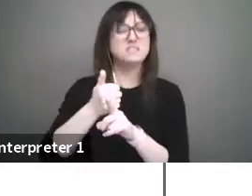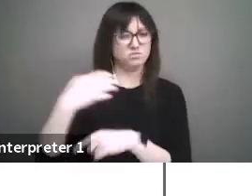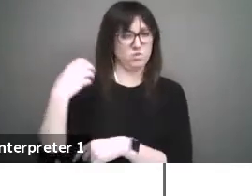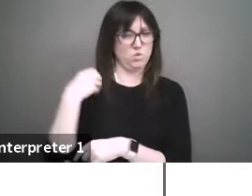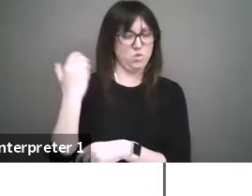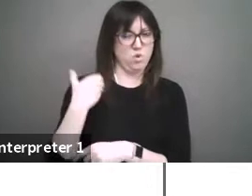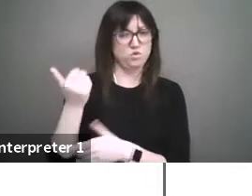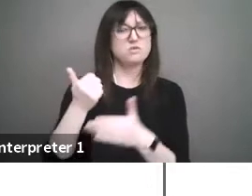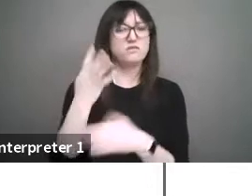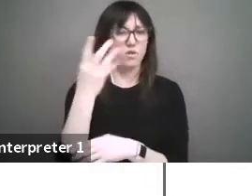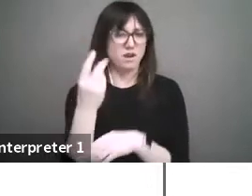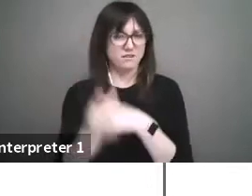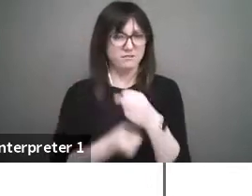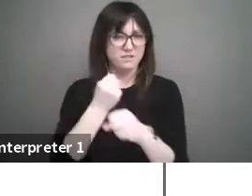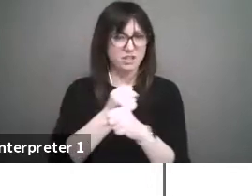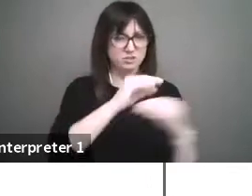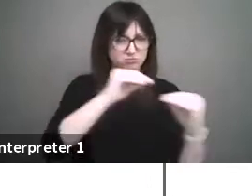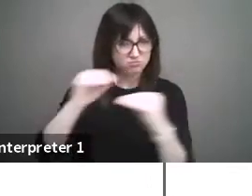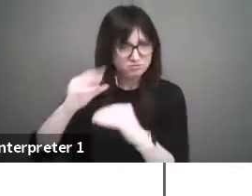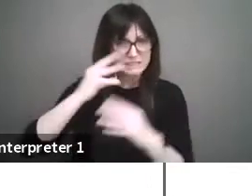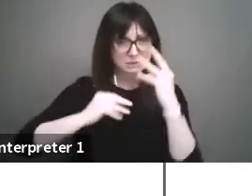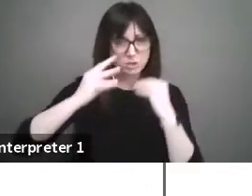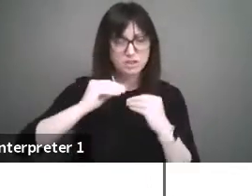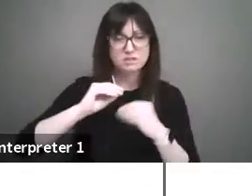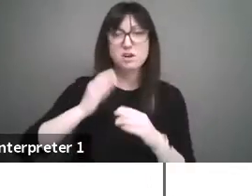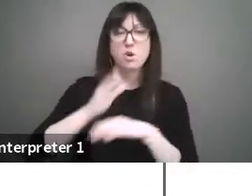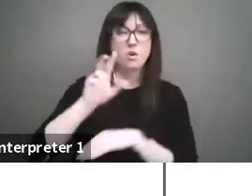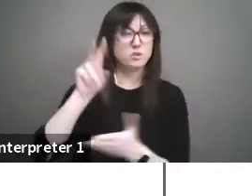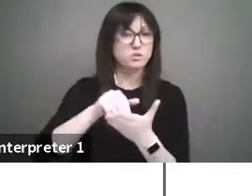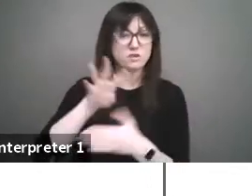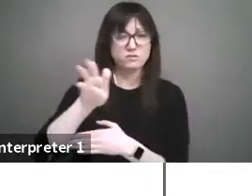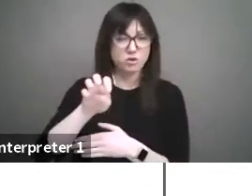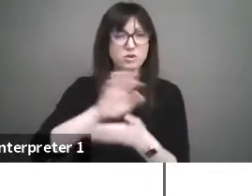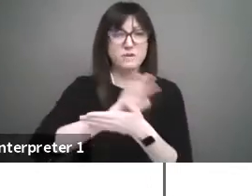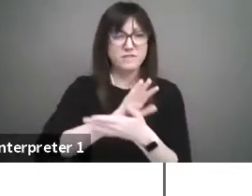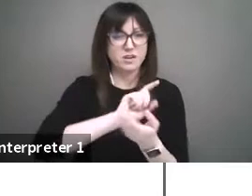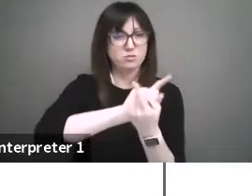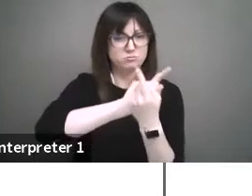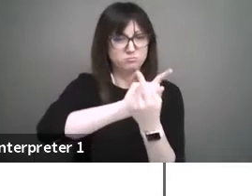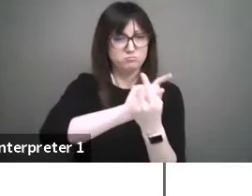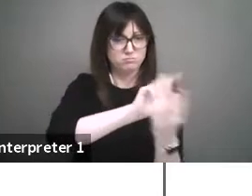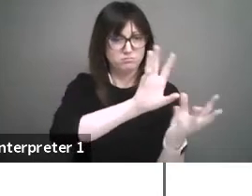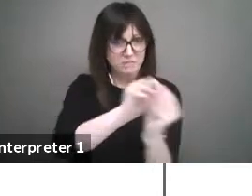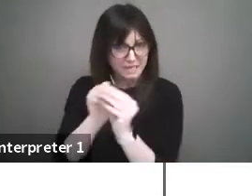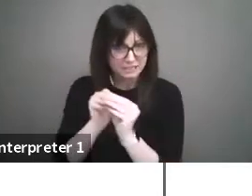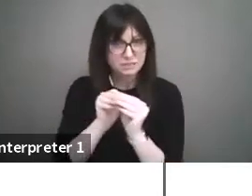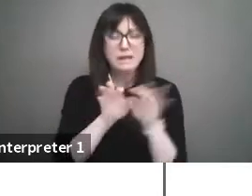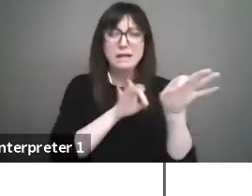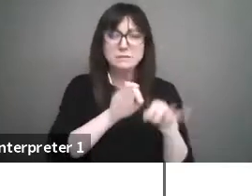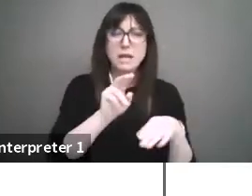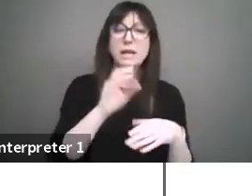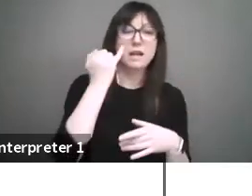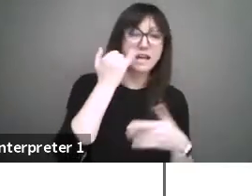video prospecting experience. He's conducted over 2,400 video coaching sessions focused on the use of video in sales